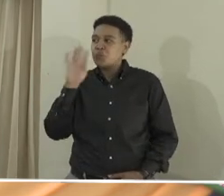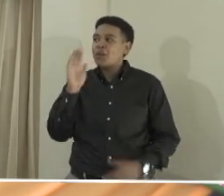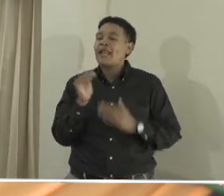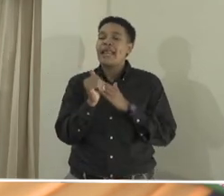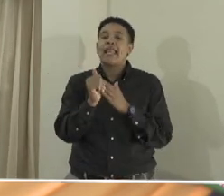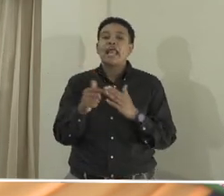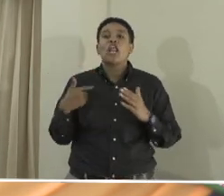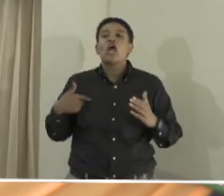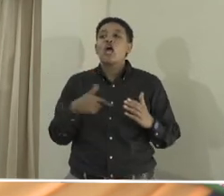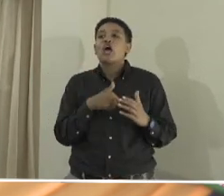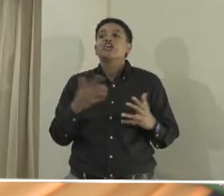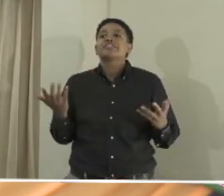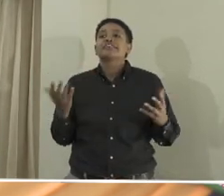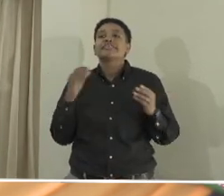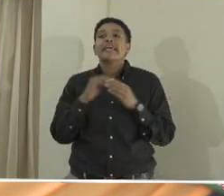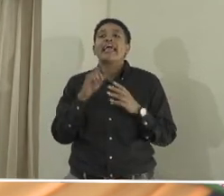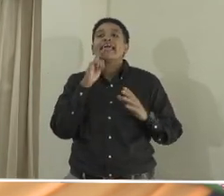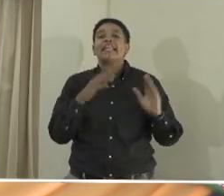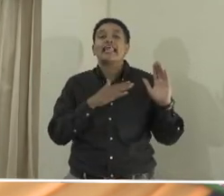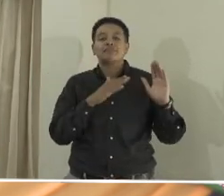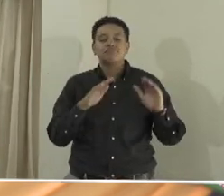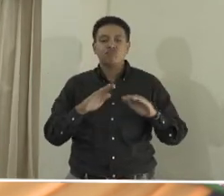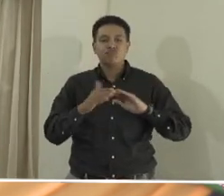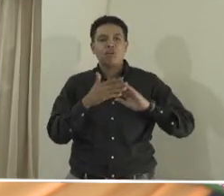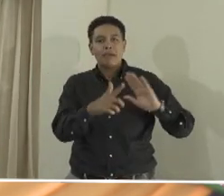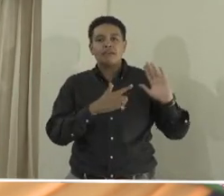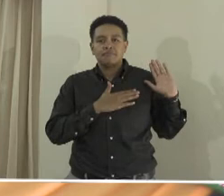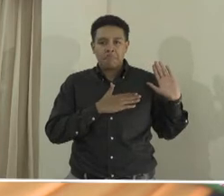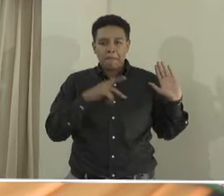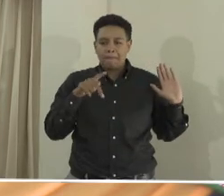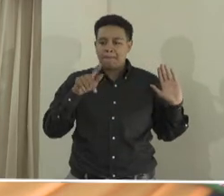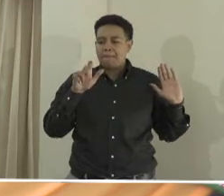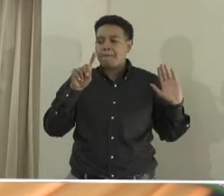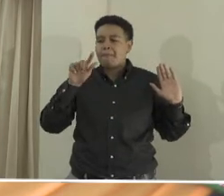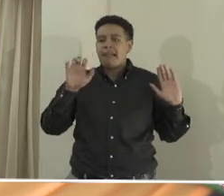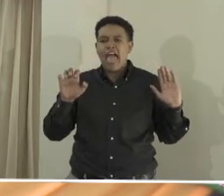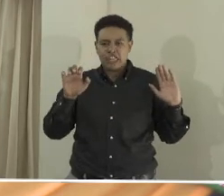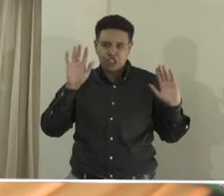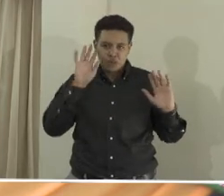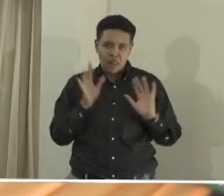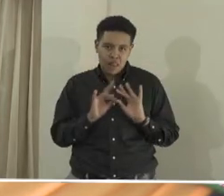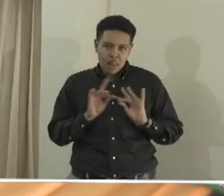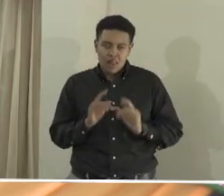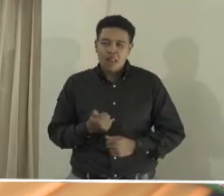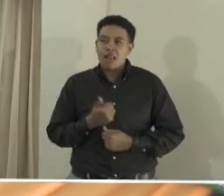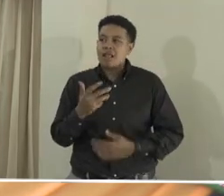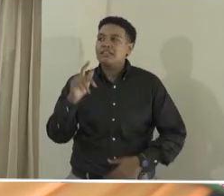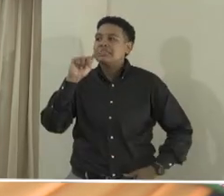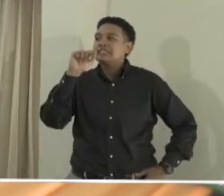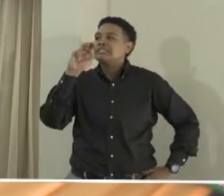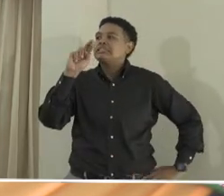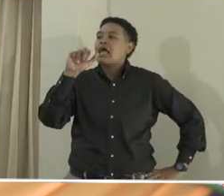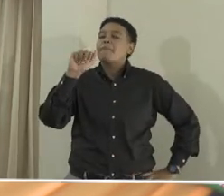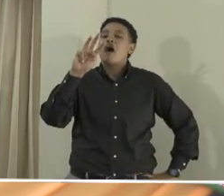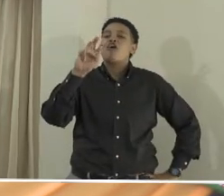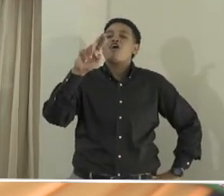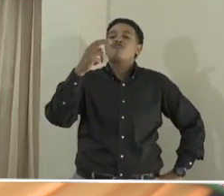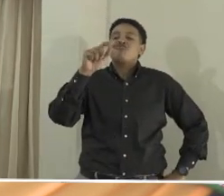us, rather, in the national pledge, and that's Miss Kamara